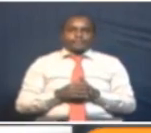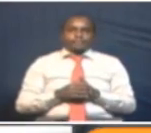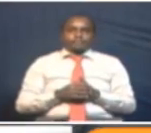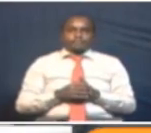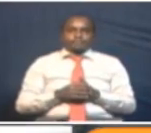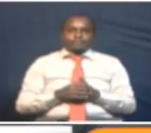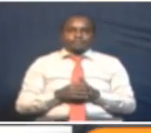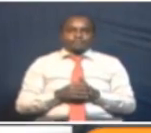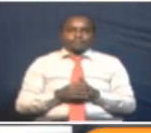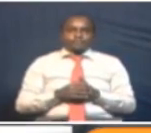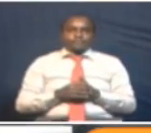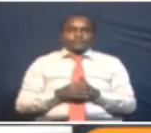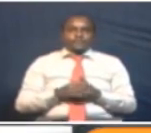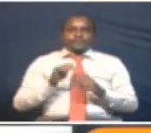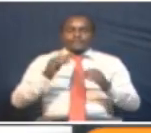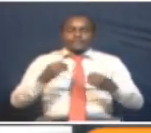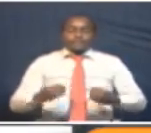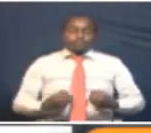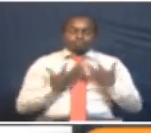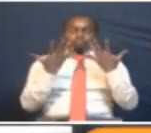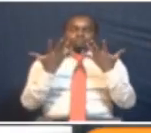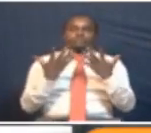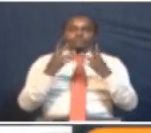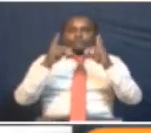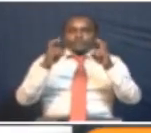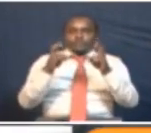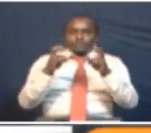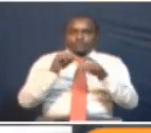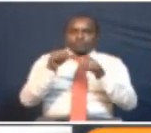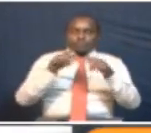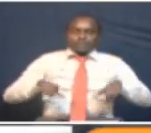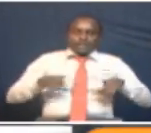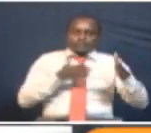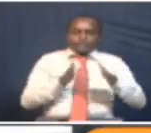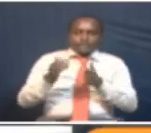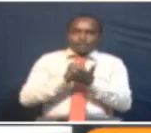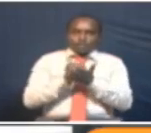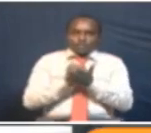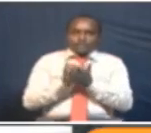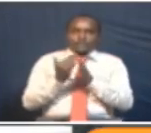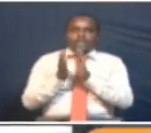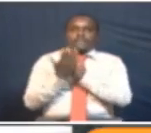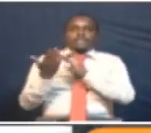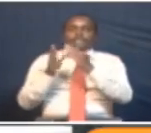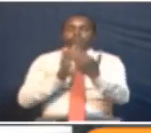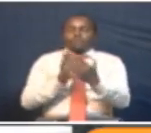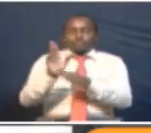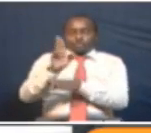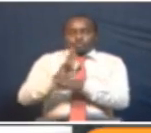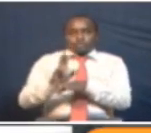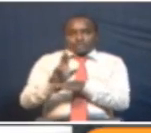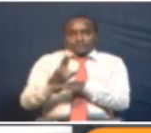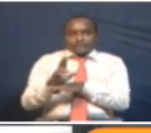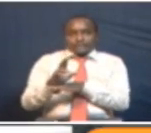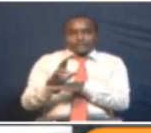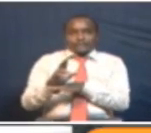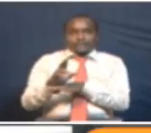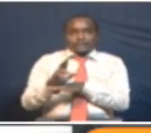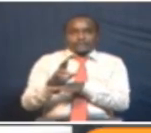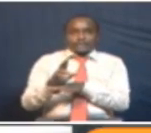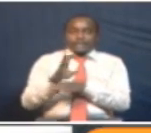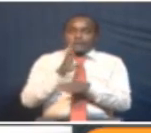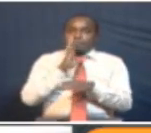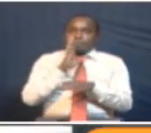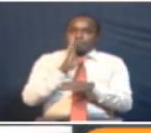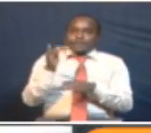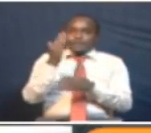an outburst of issues, be it the lifestyle audit and the approach that is being fielded by some